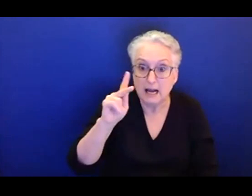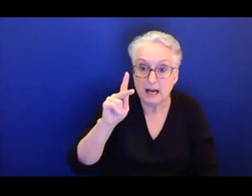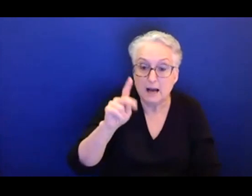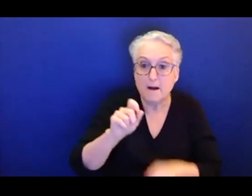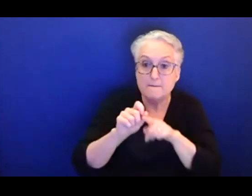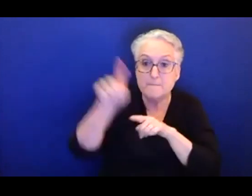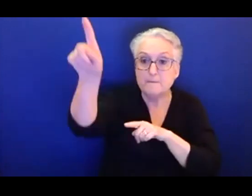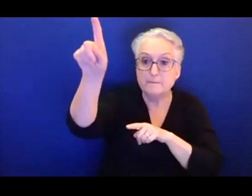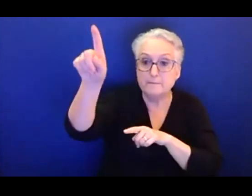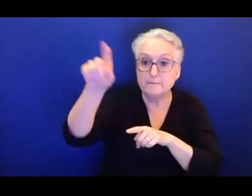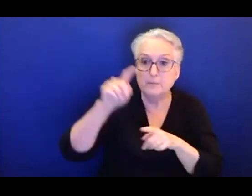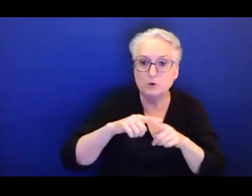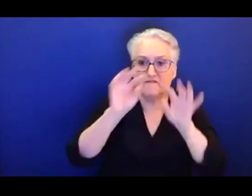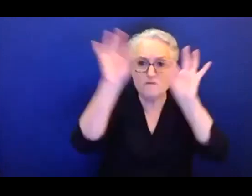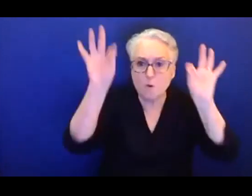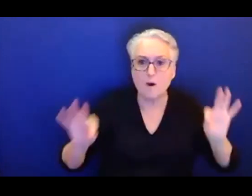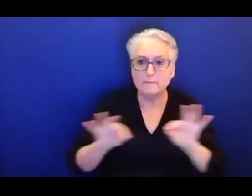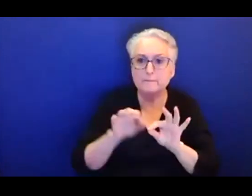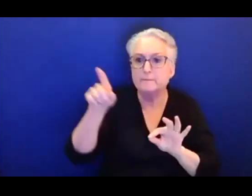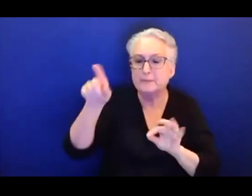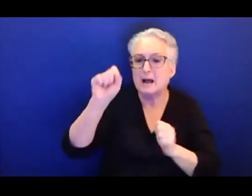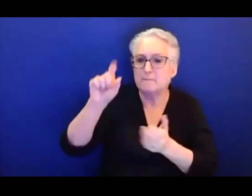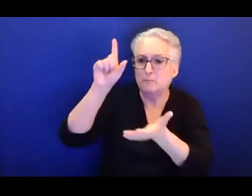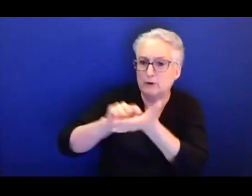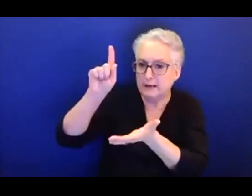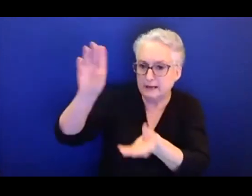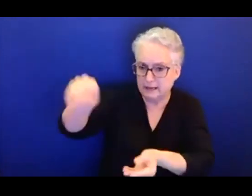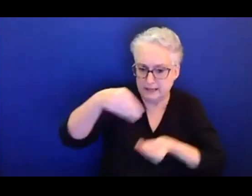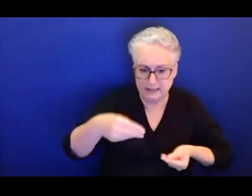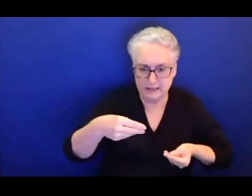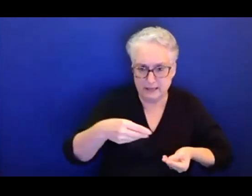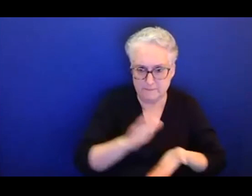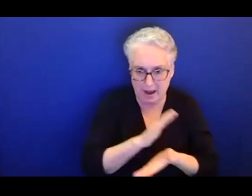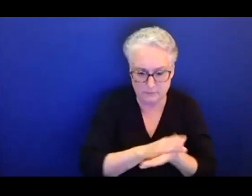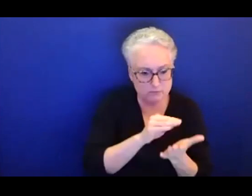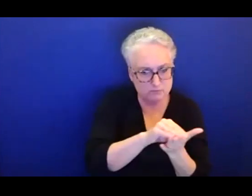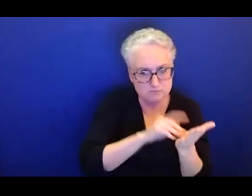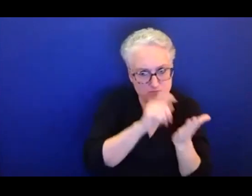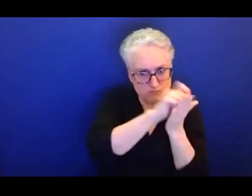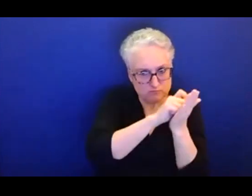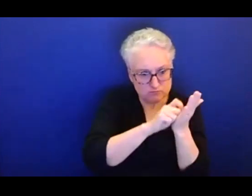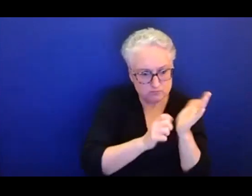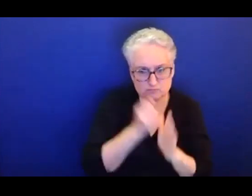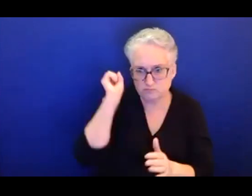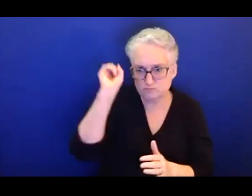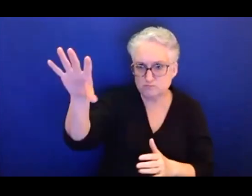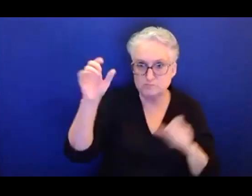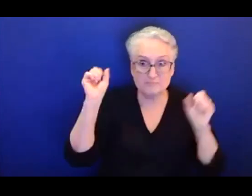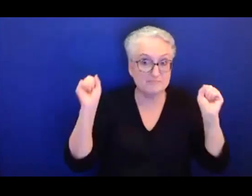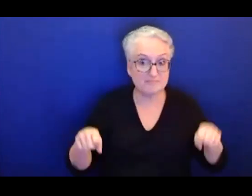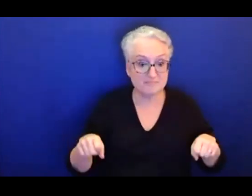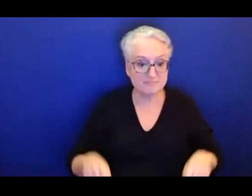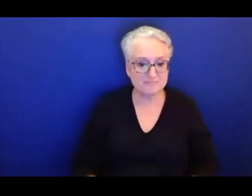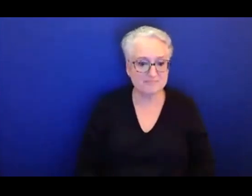email list for people who are interested in receiving updates about when we have received new